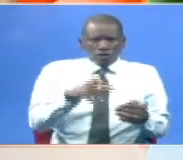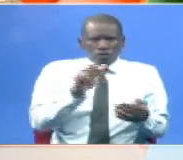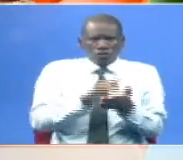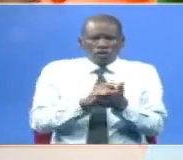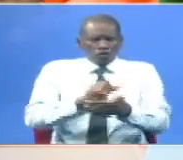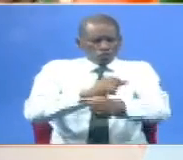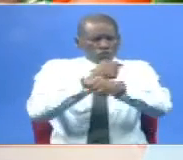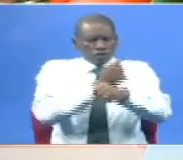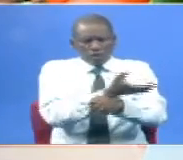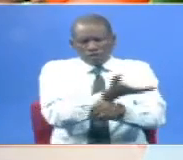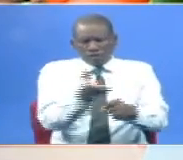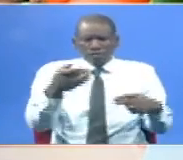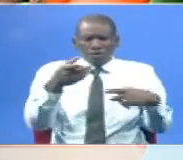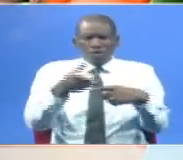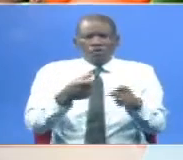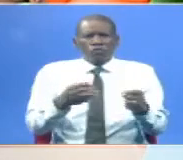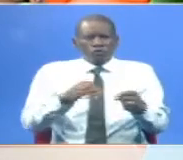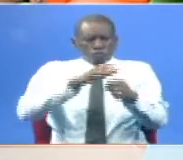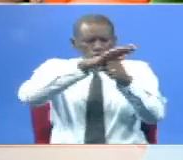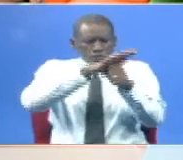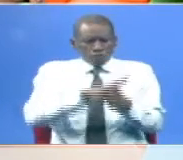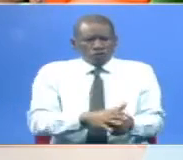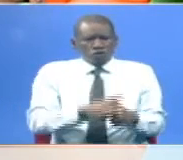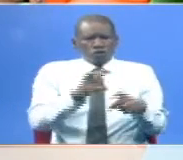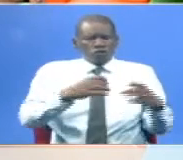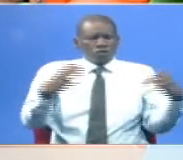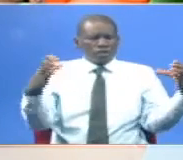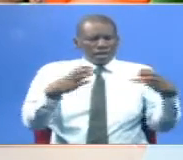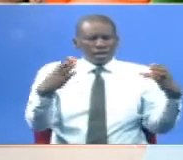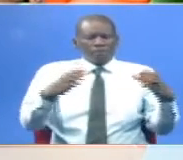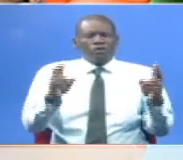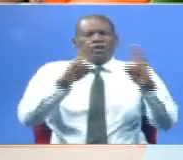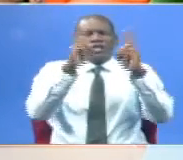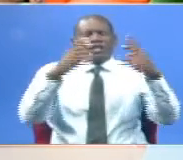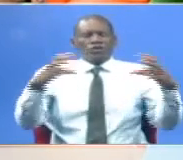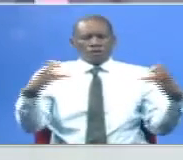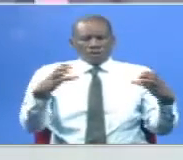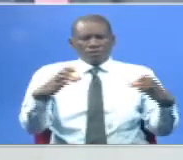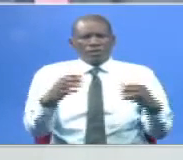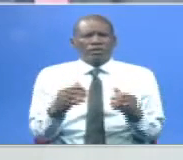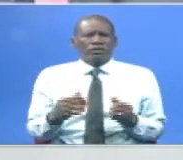kuwakinga kutokana na ukiritimba wa kampuni za kimataifa.